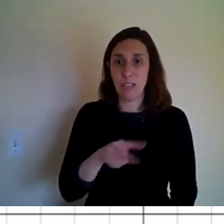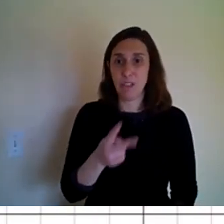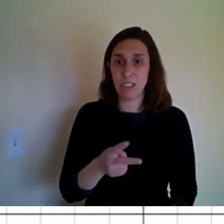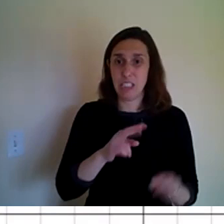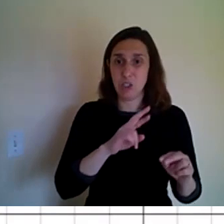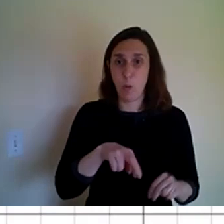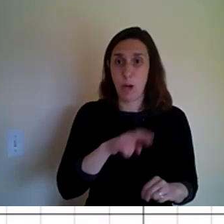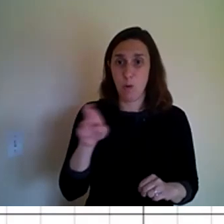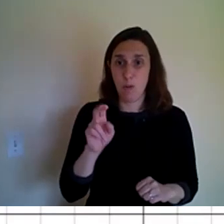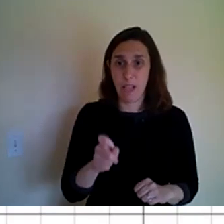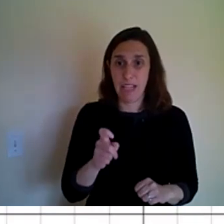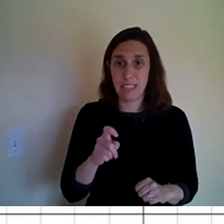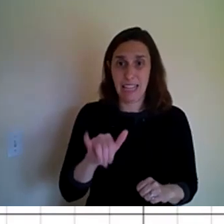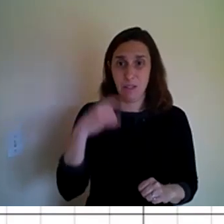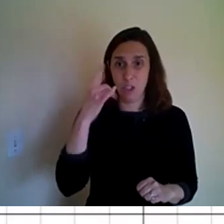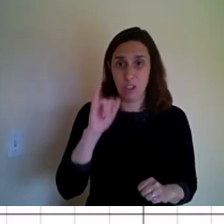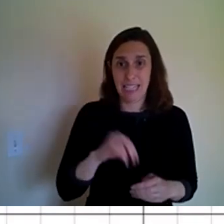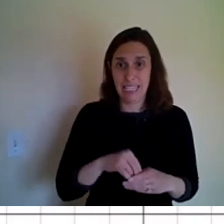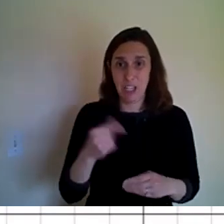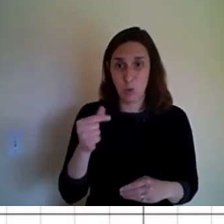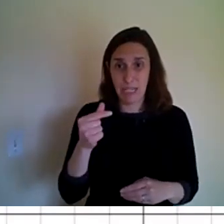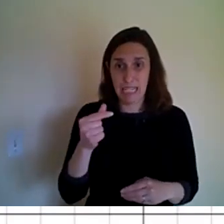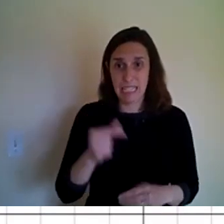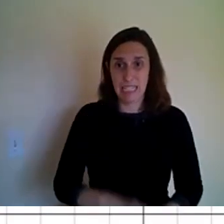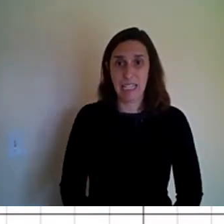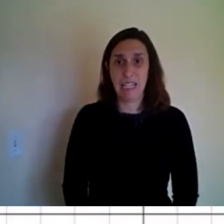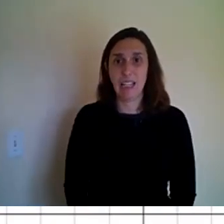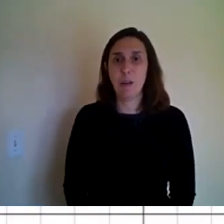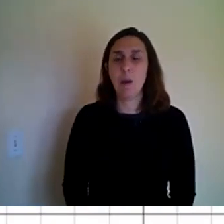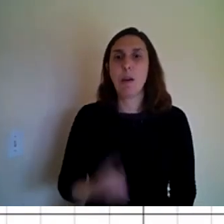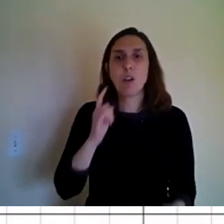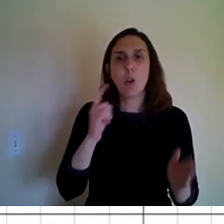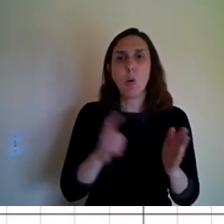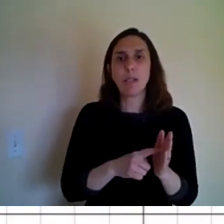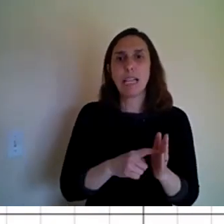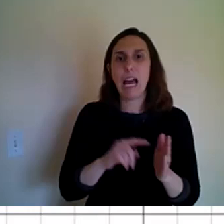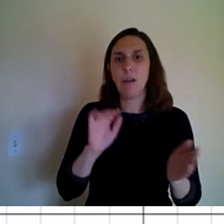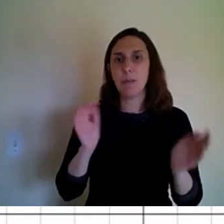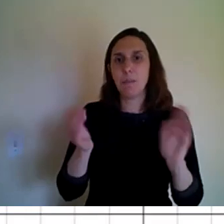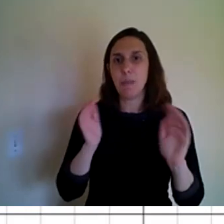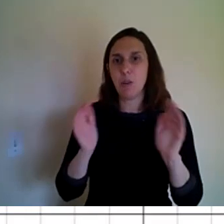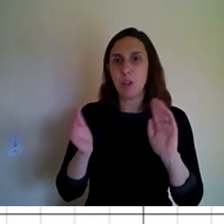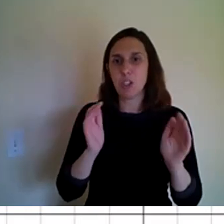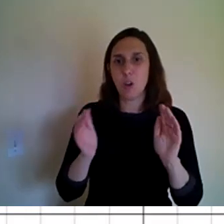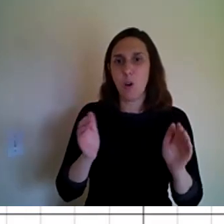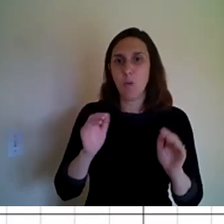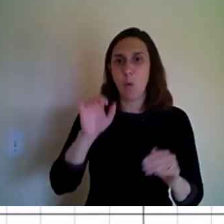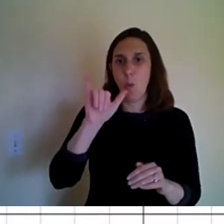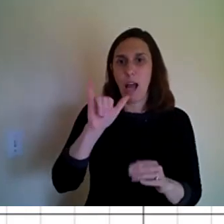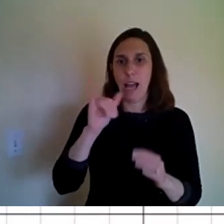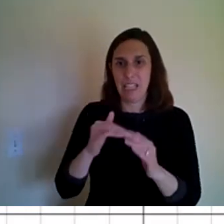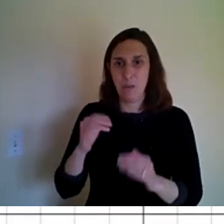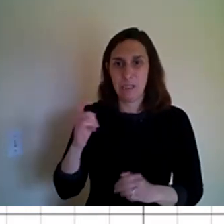there's what the square root of x looks like in green. But notice how it mirrors over y equals x.